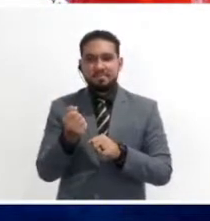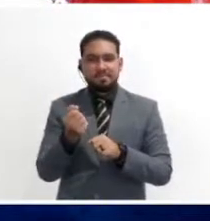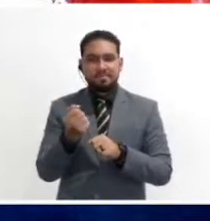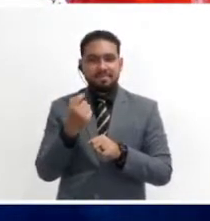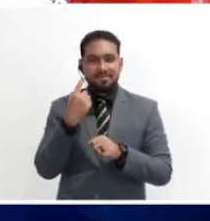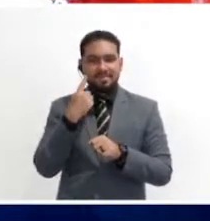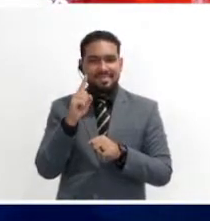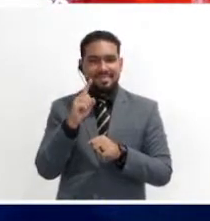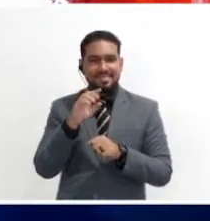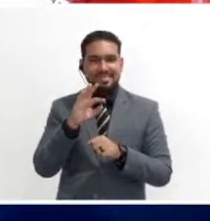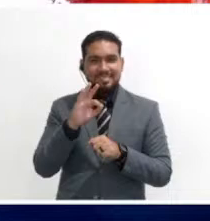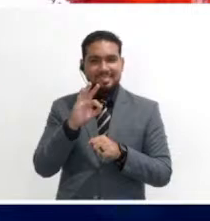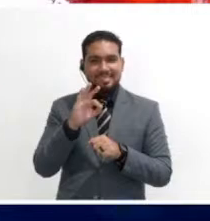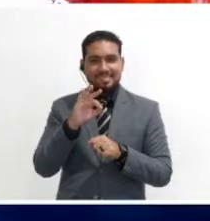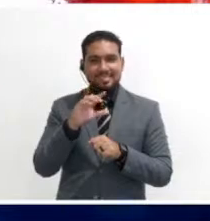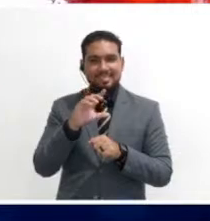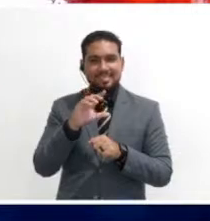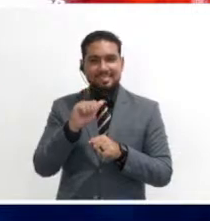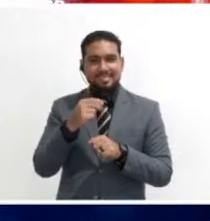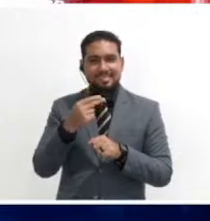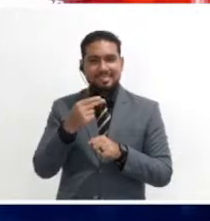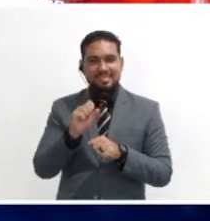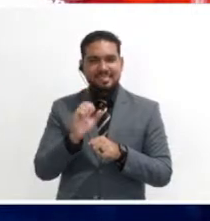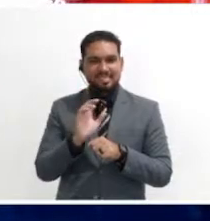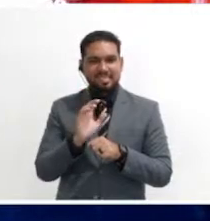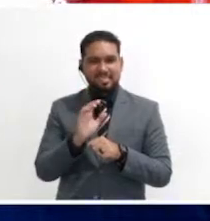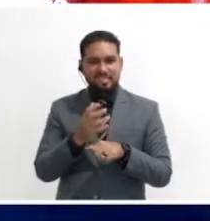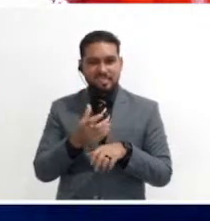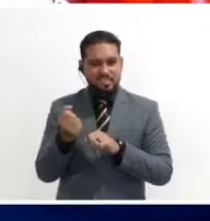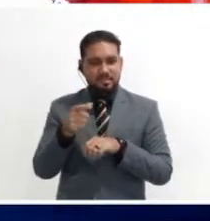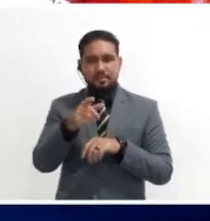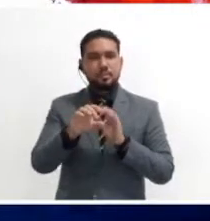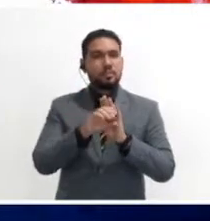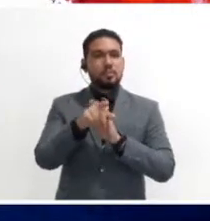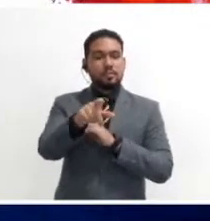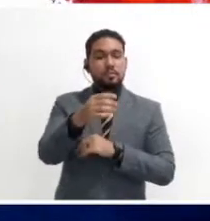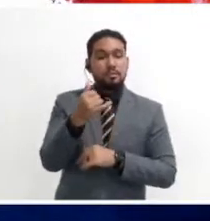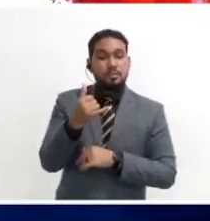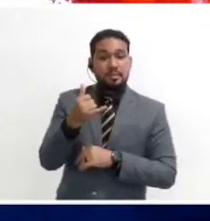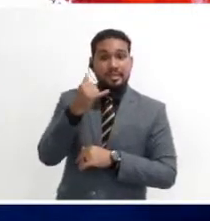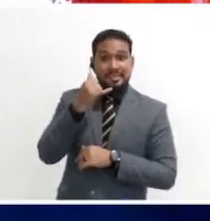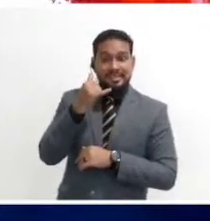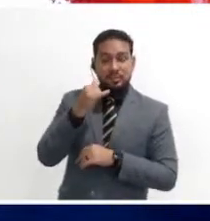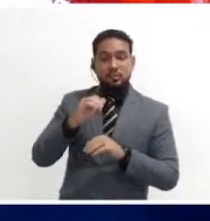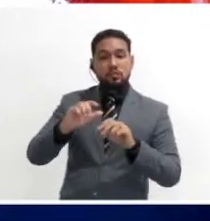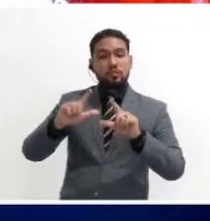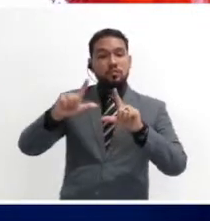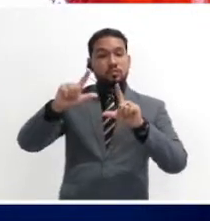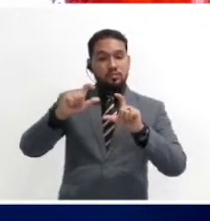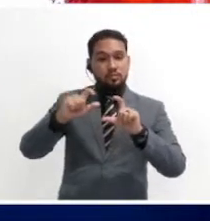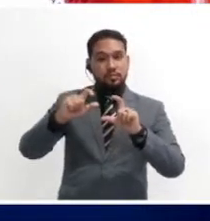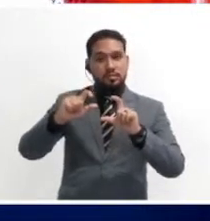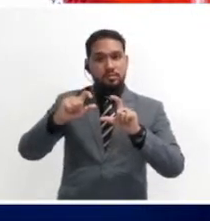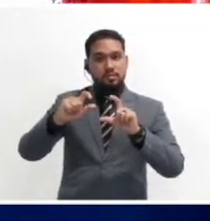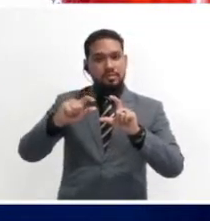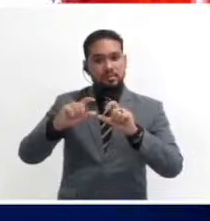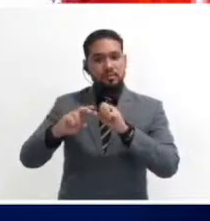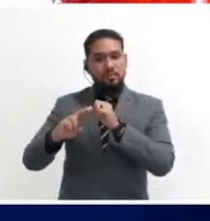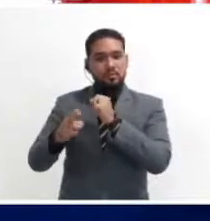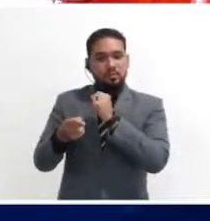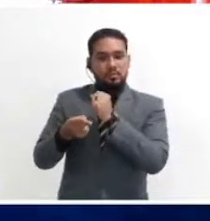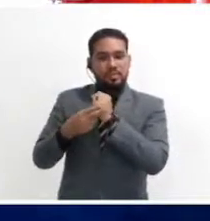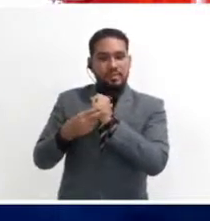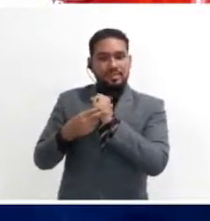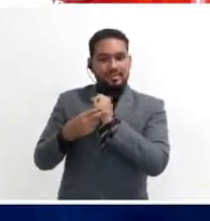on your phone, for example, it's being stored in a NAND memory device. And as you know, all